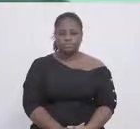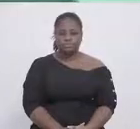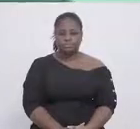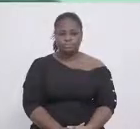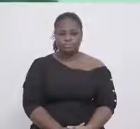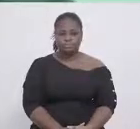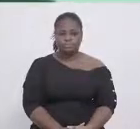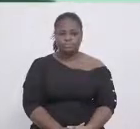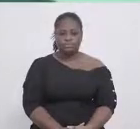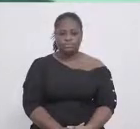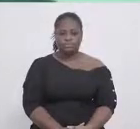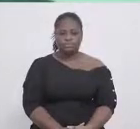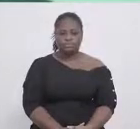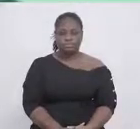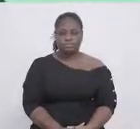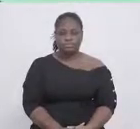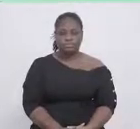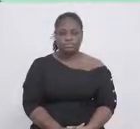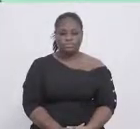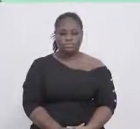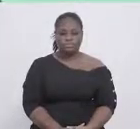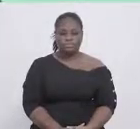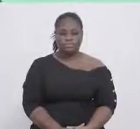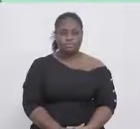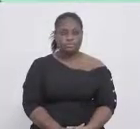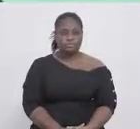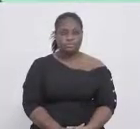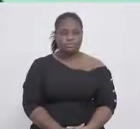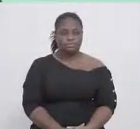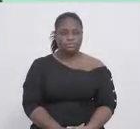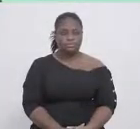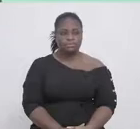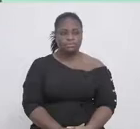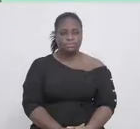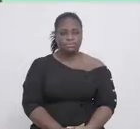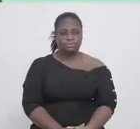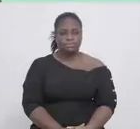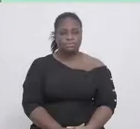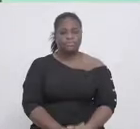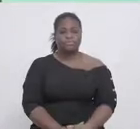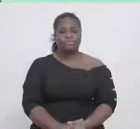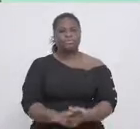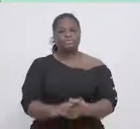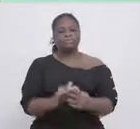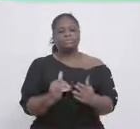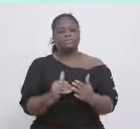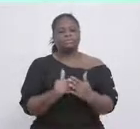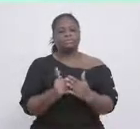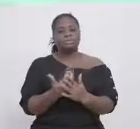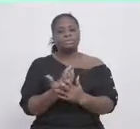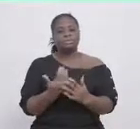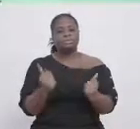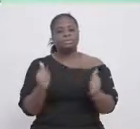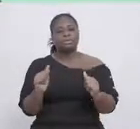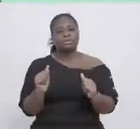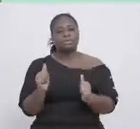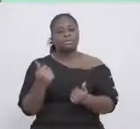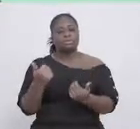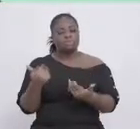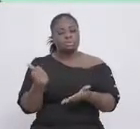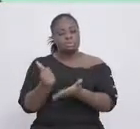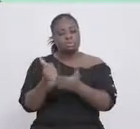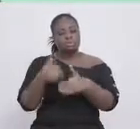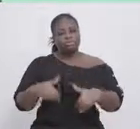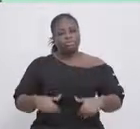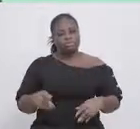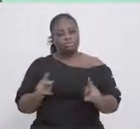coding or technology in different ways, right? And they'll be joining us live. So if you have any questions for them about how we can help young people